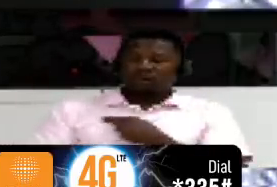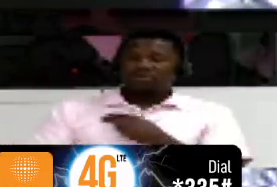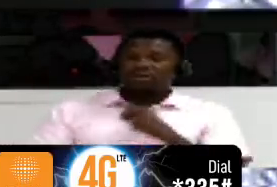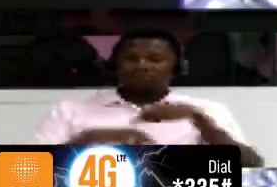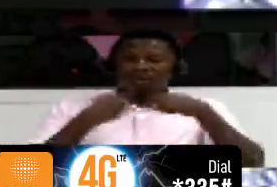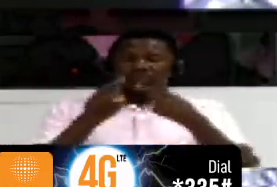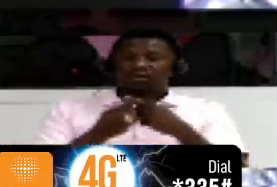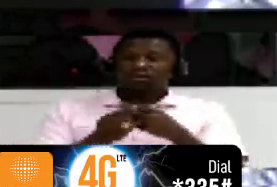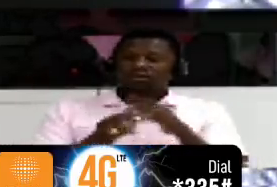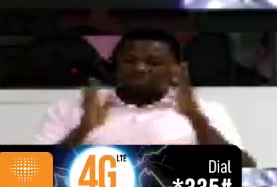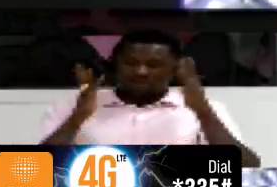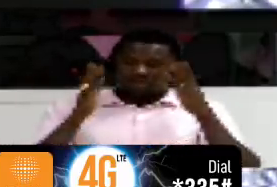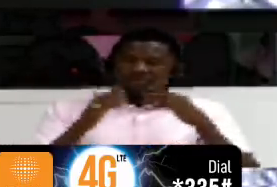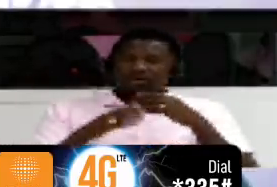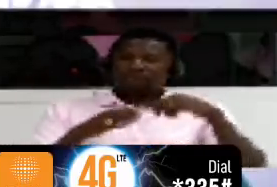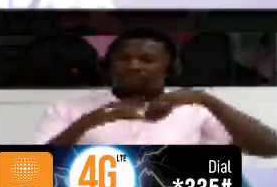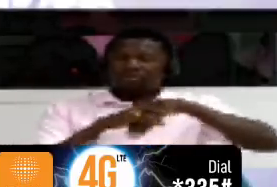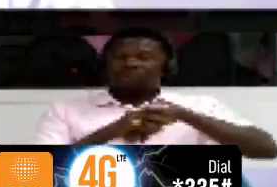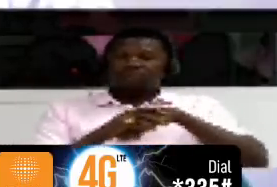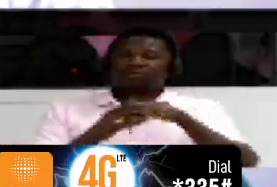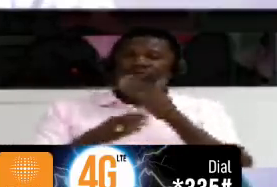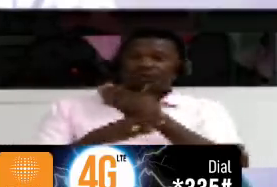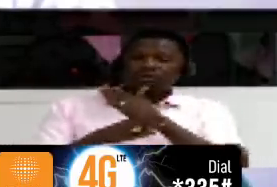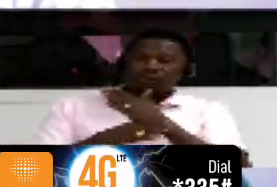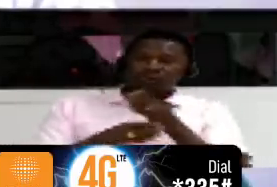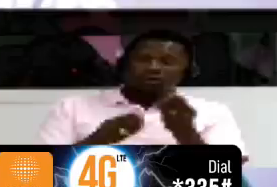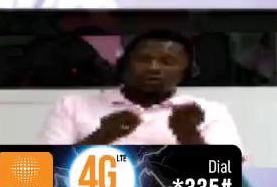matter involving students and security forces?